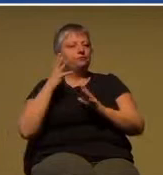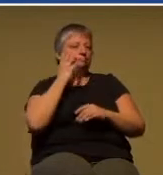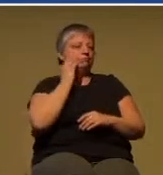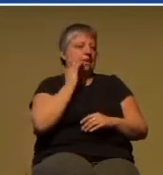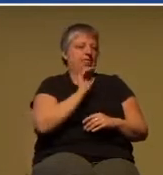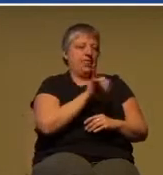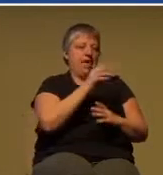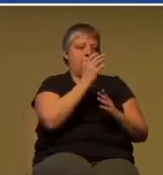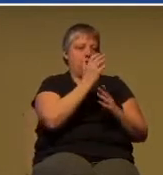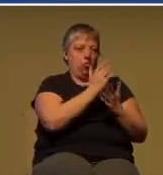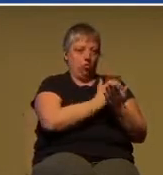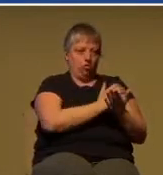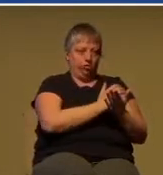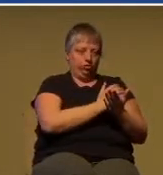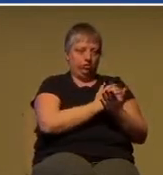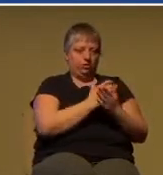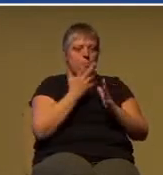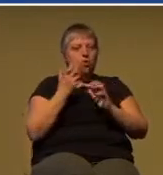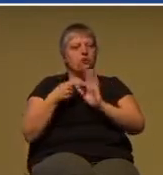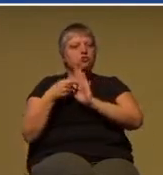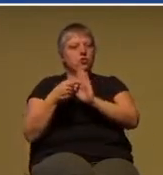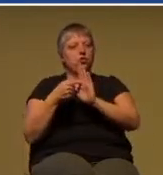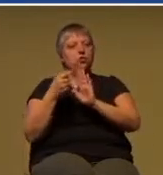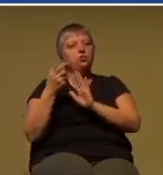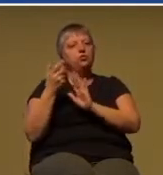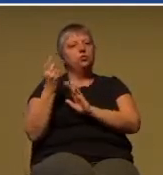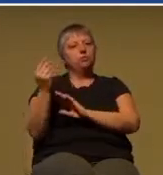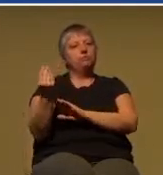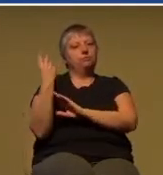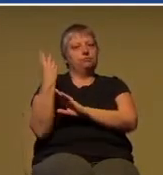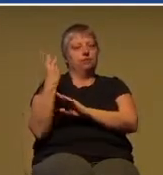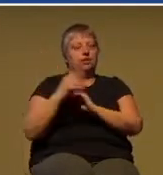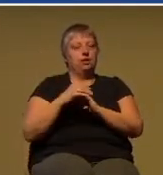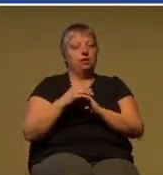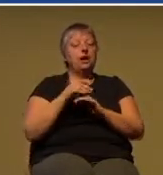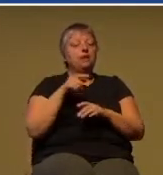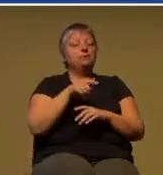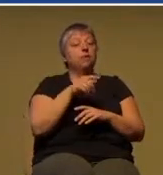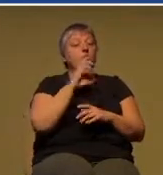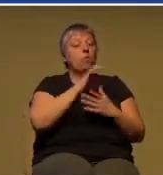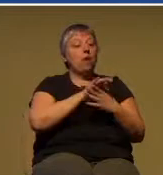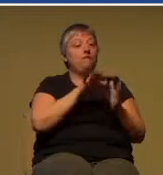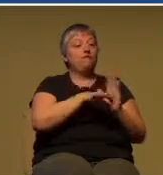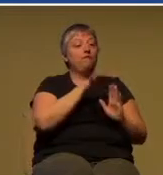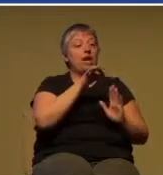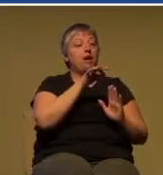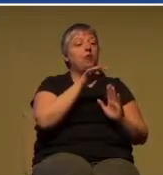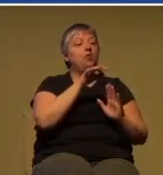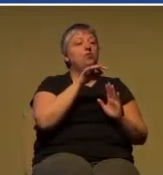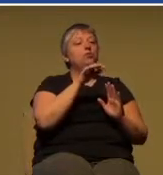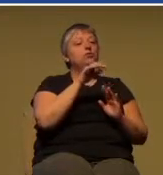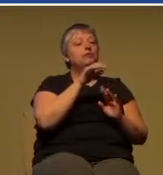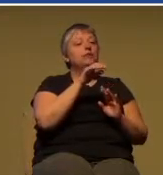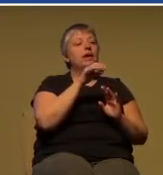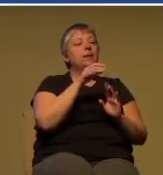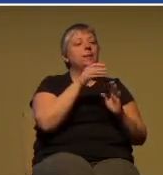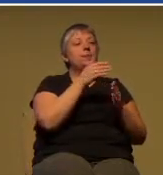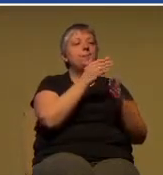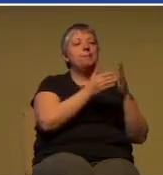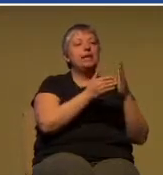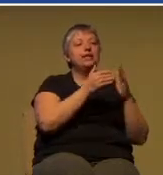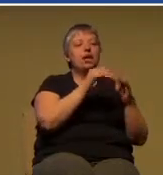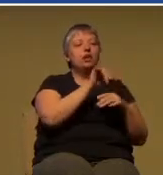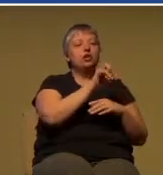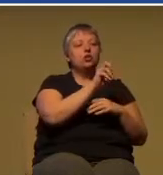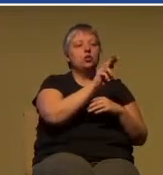video as part of our celebration. And Debra found online this piece from YouTube by Mark Gungor, and it was A Tale of Two Brains.